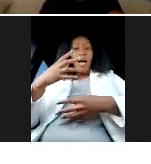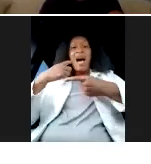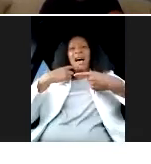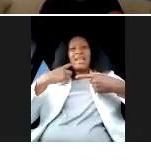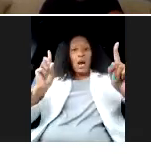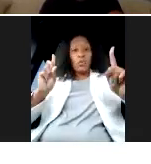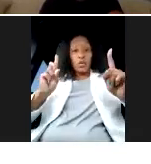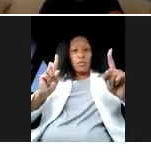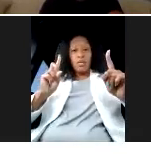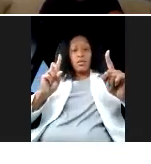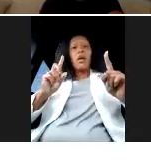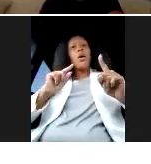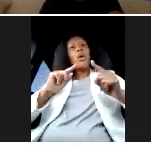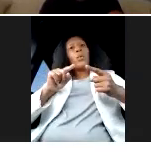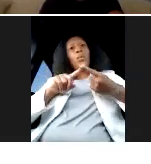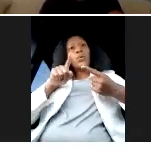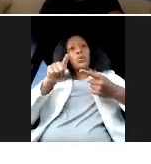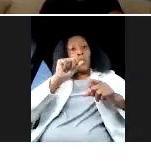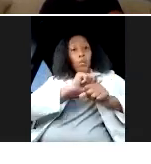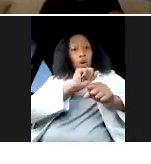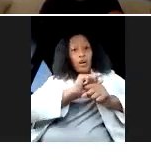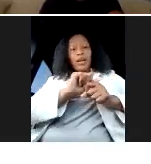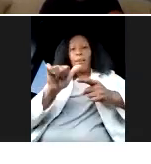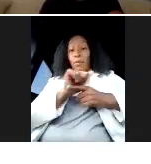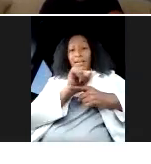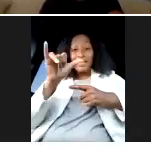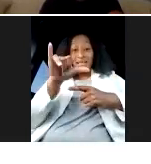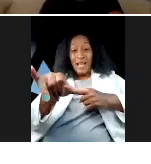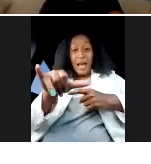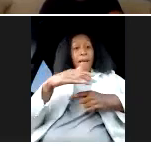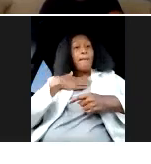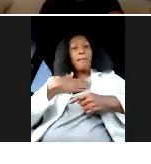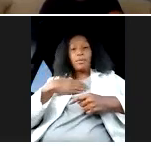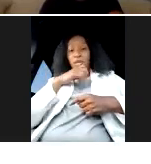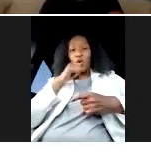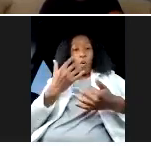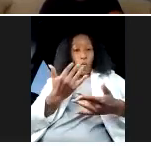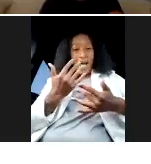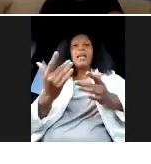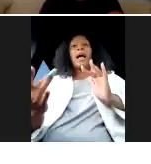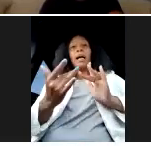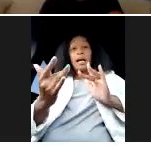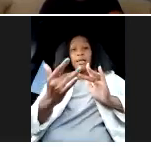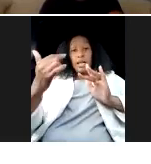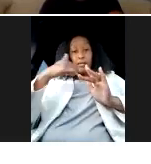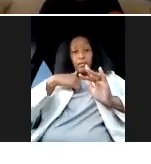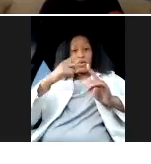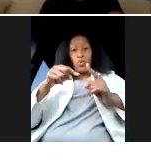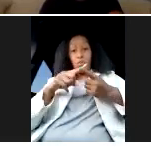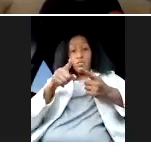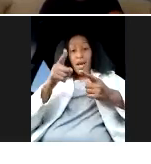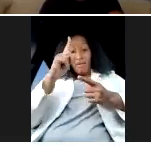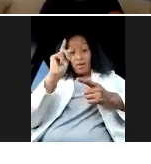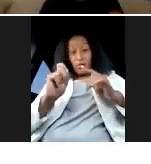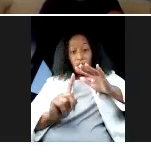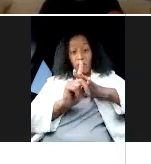you have questions, don't hesitate to reach out to me. This measurement piece is critical, because the work